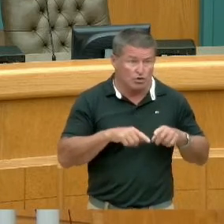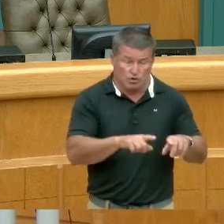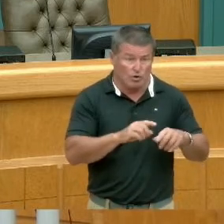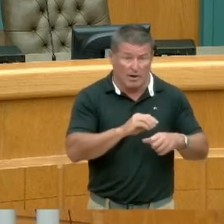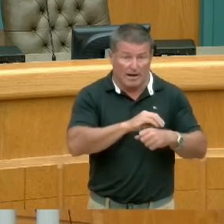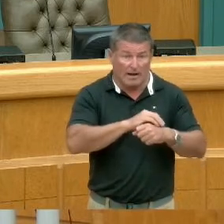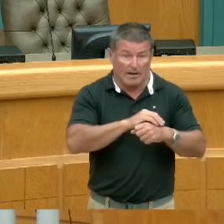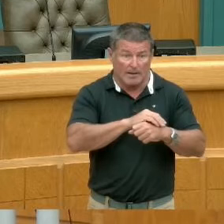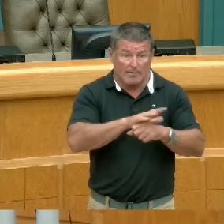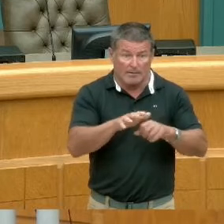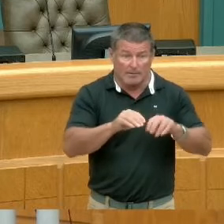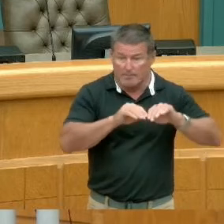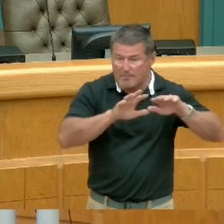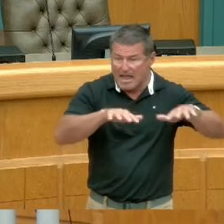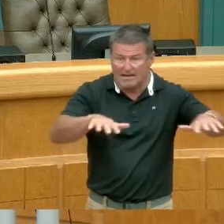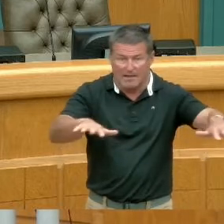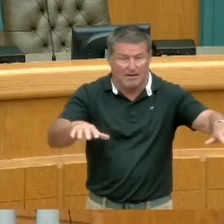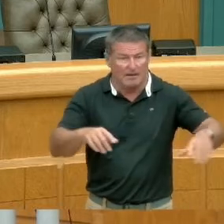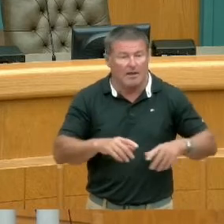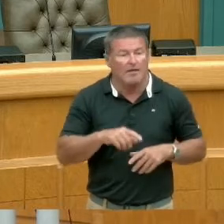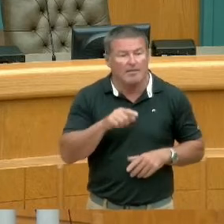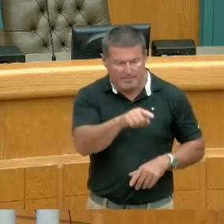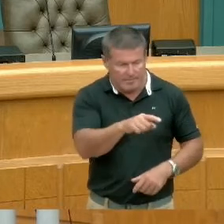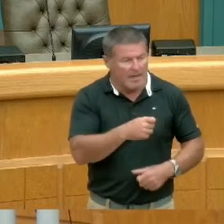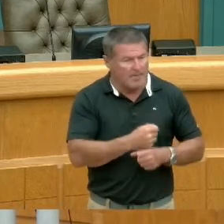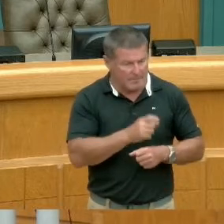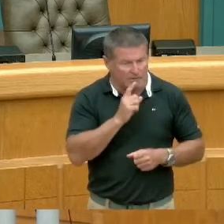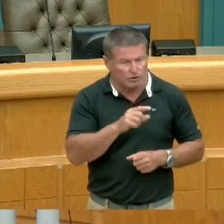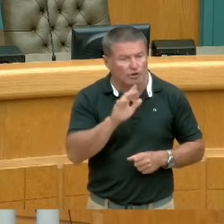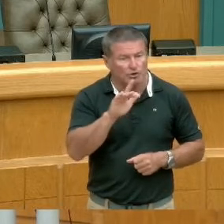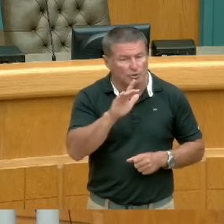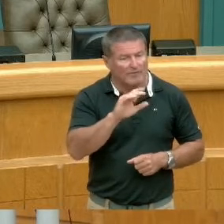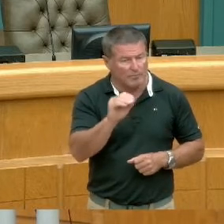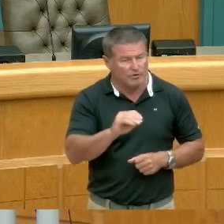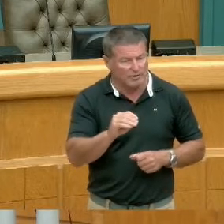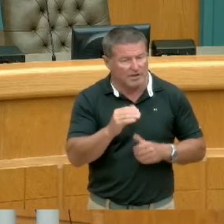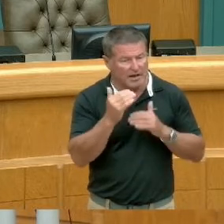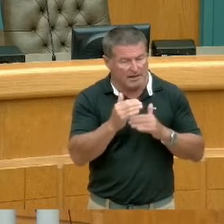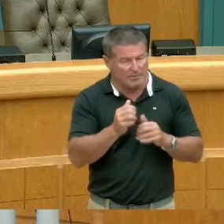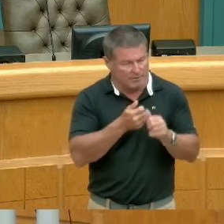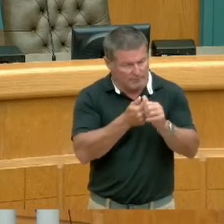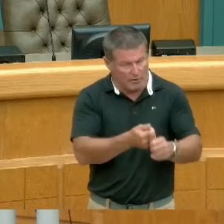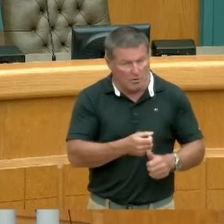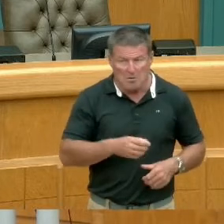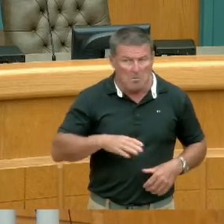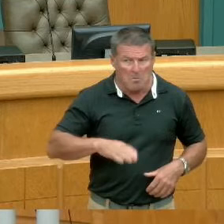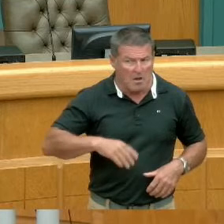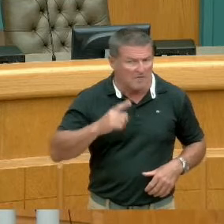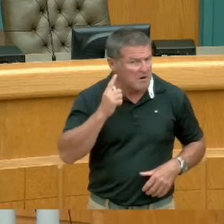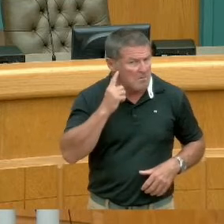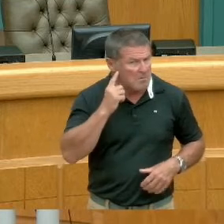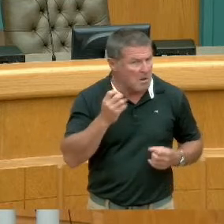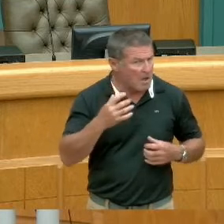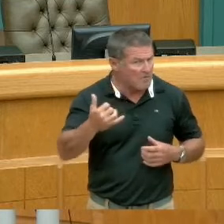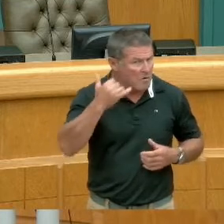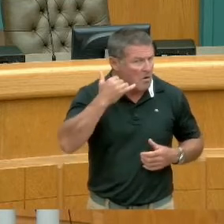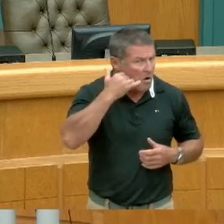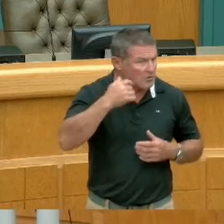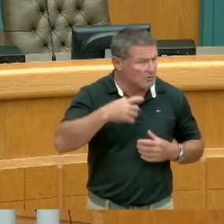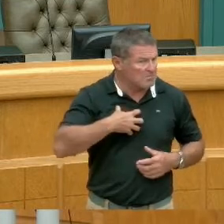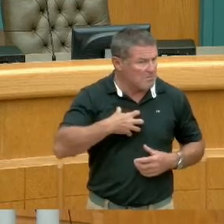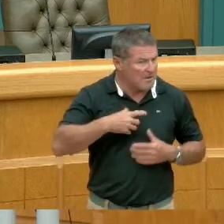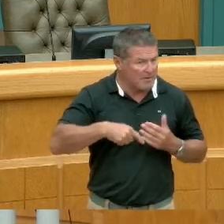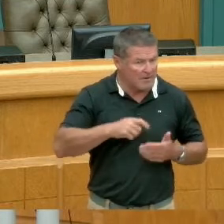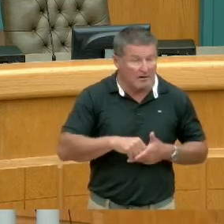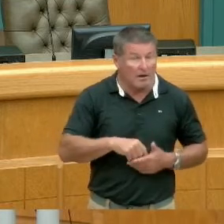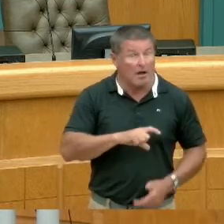And they've done a great job at making sure the 25% limitation is adhered to. We haven't received many calls at all. We do have